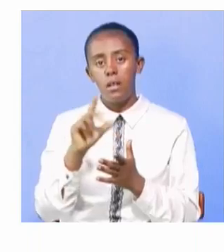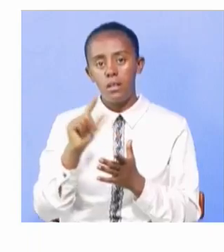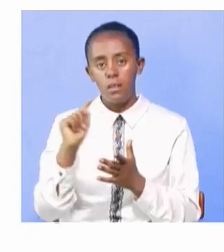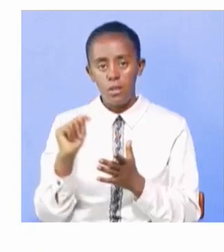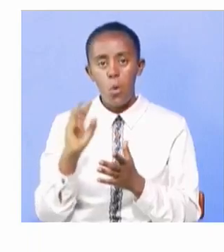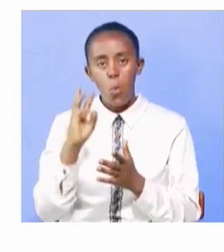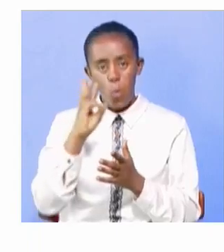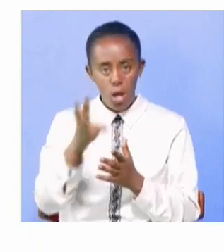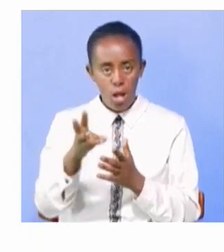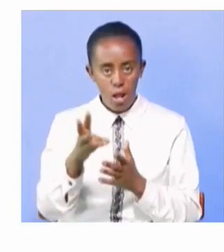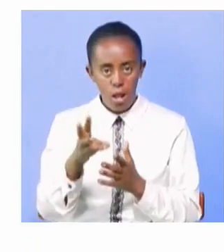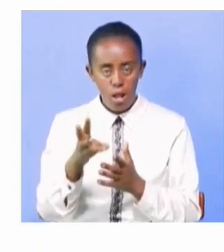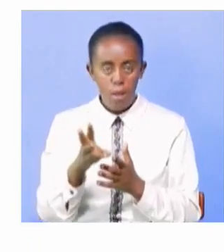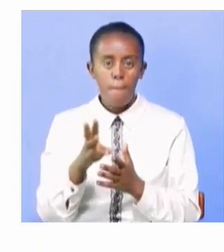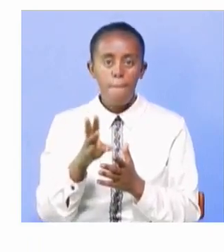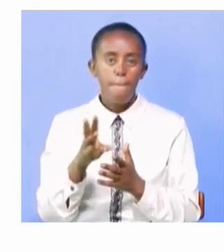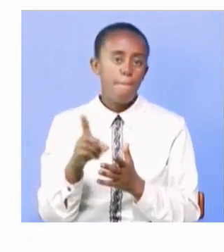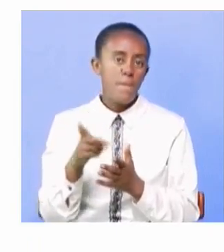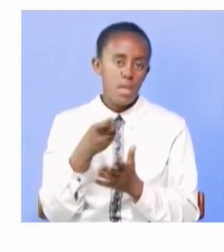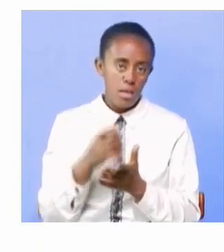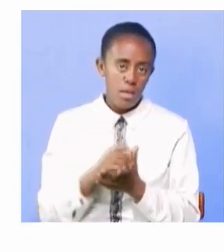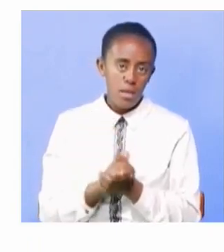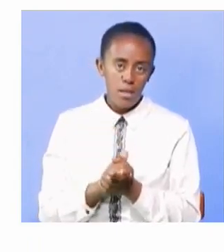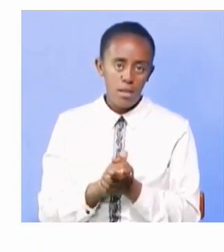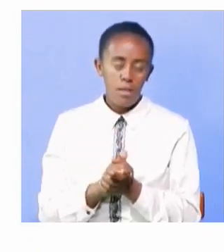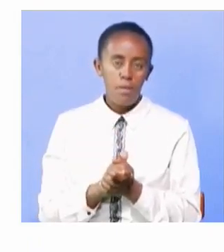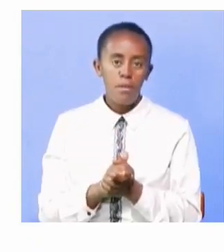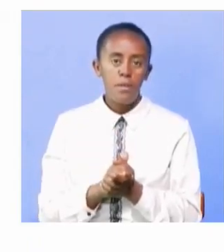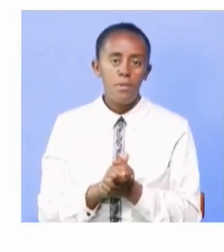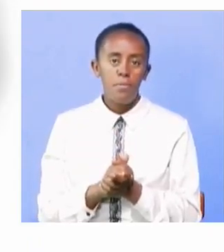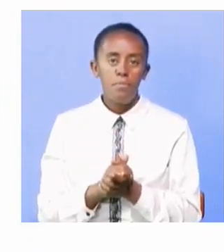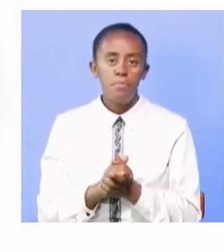will be